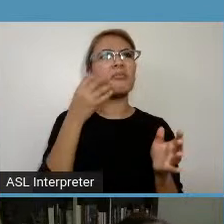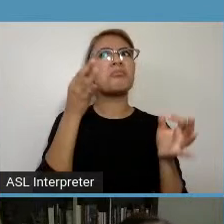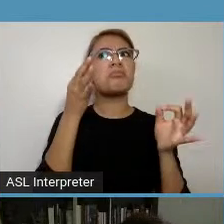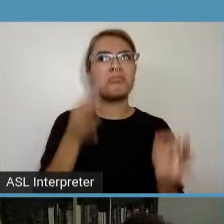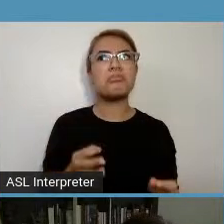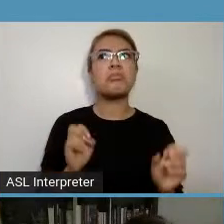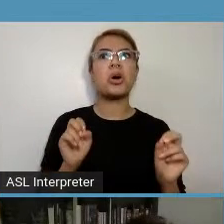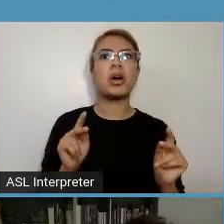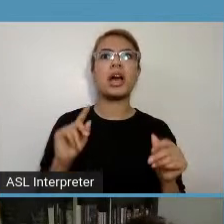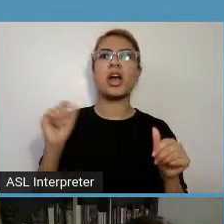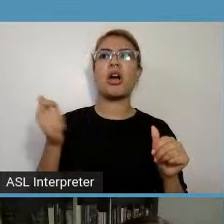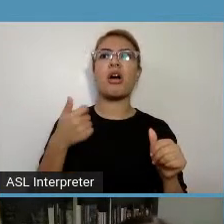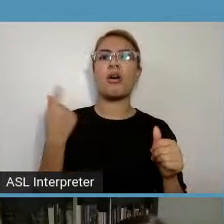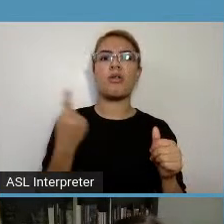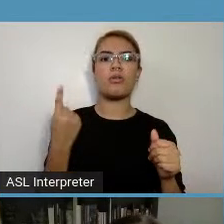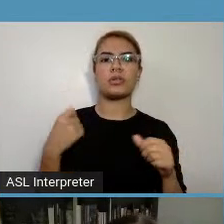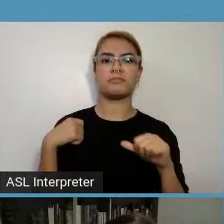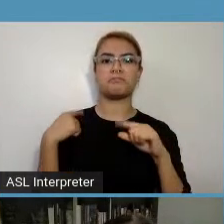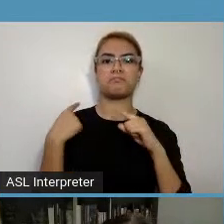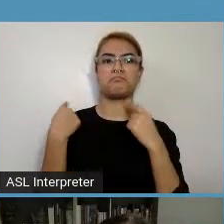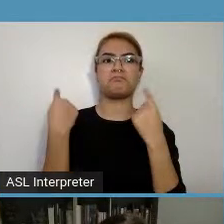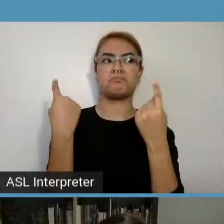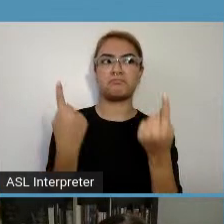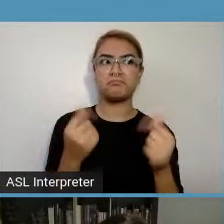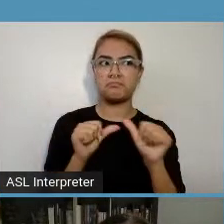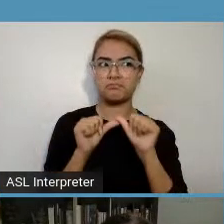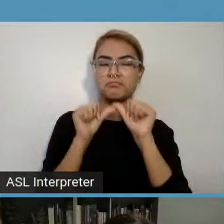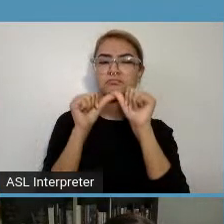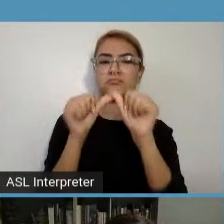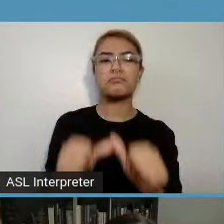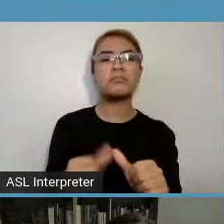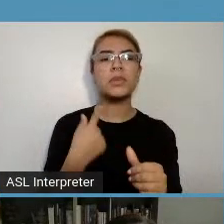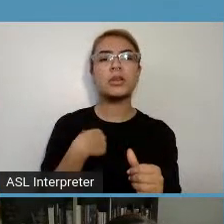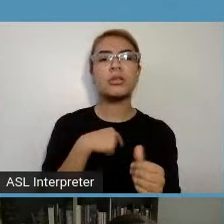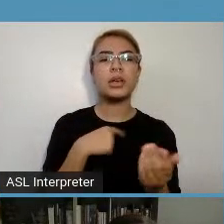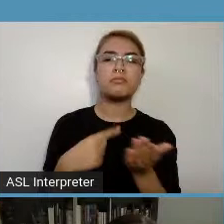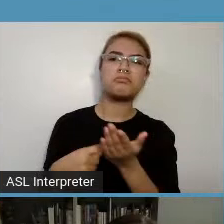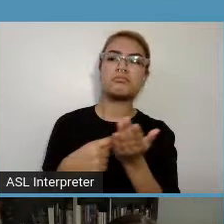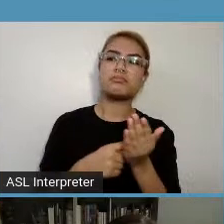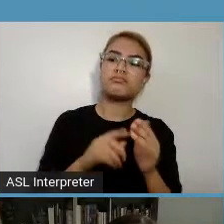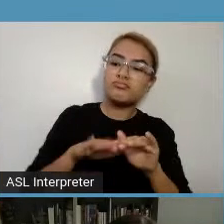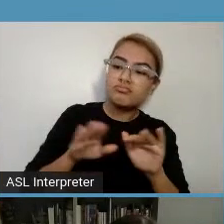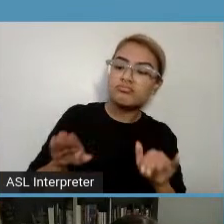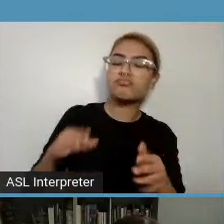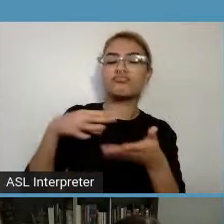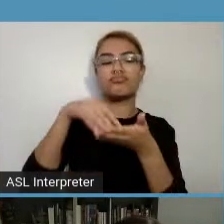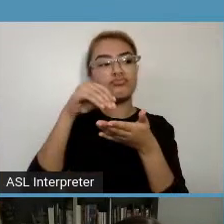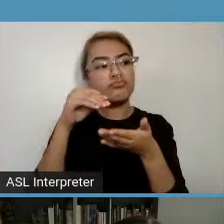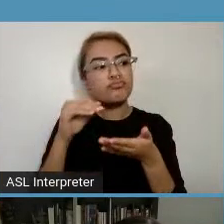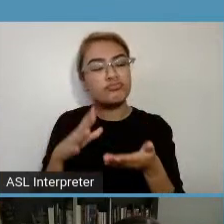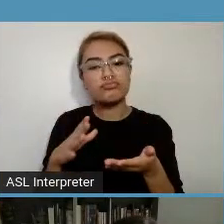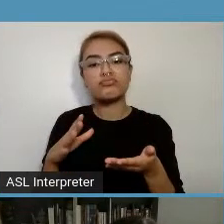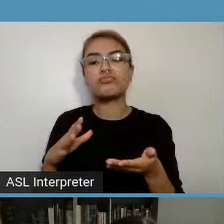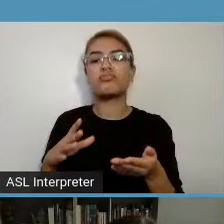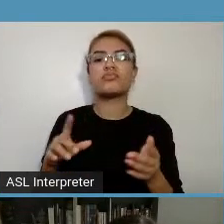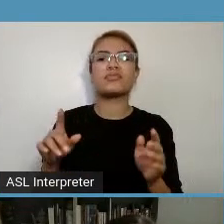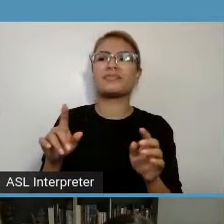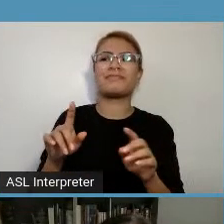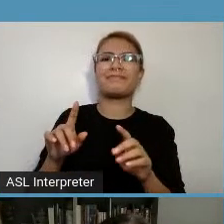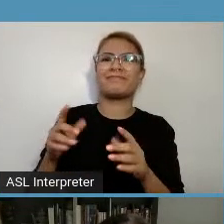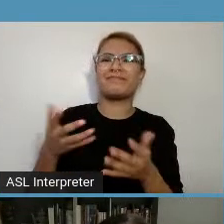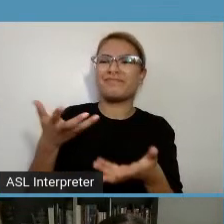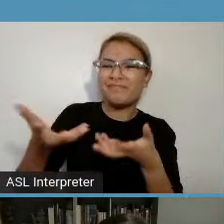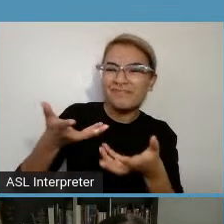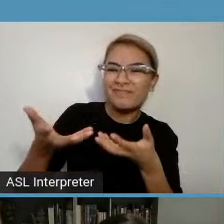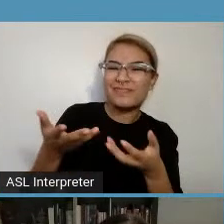just assume it's always been that way. And as we talk to children and students and things about how things used to be, it